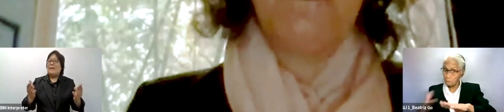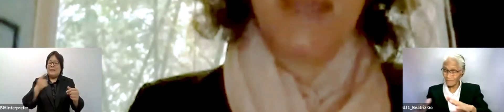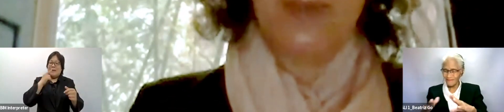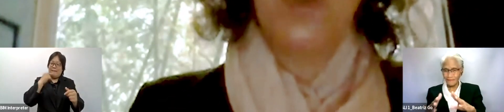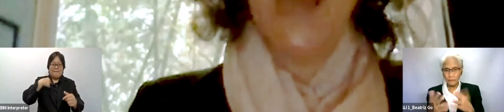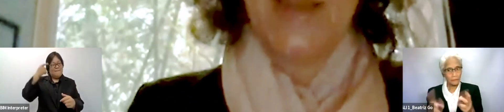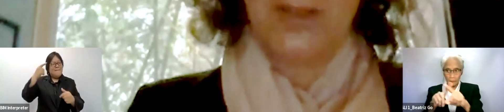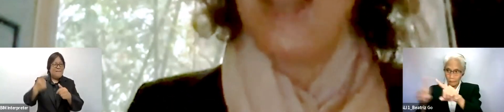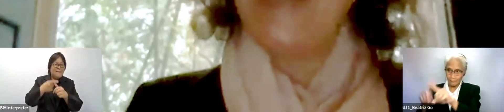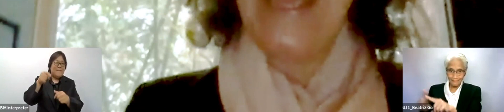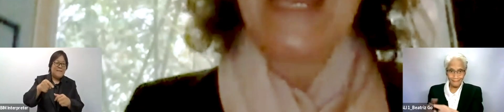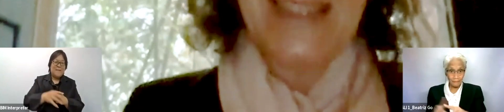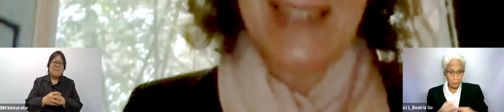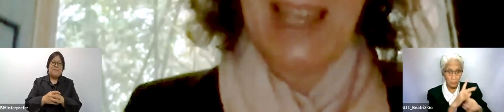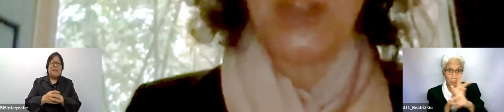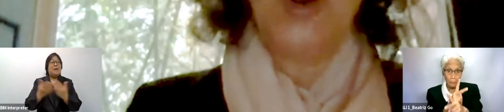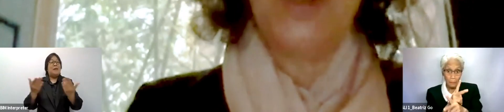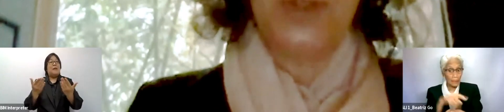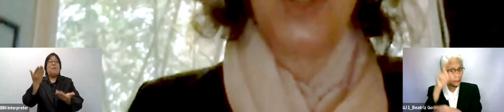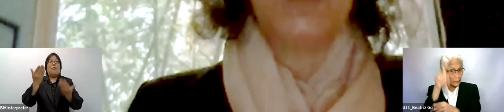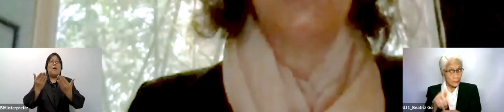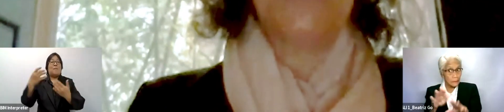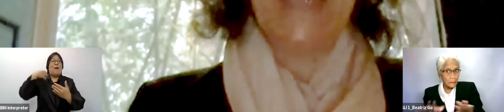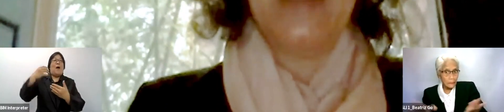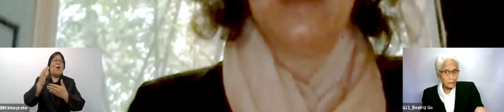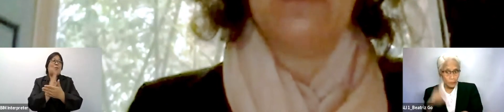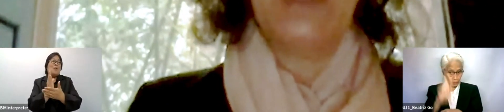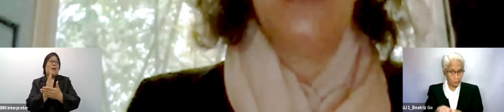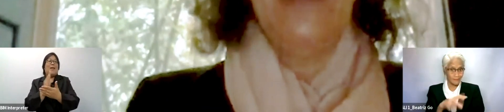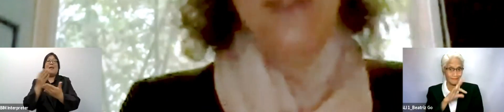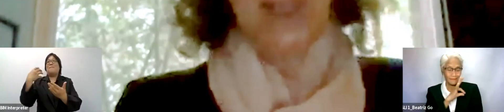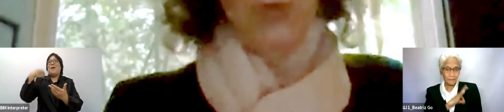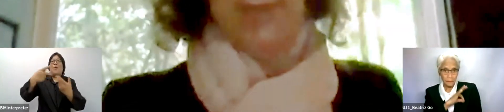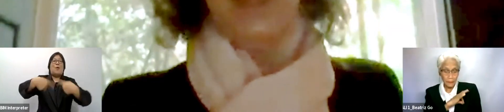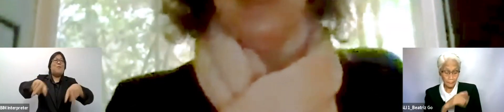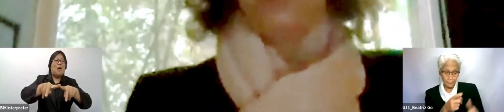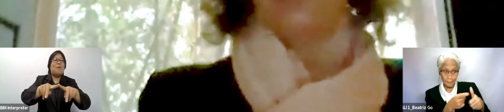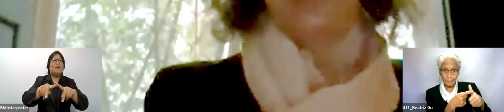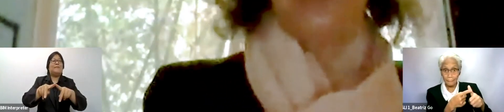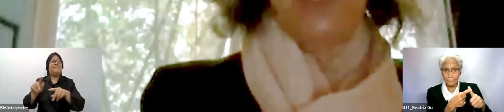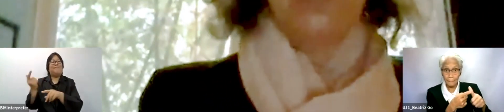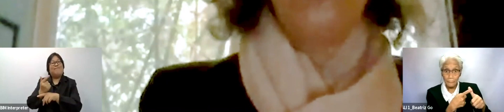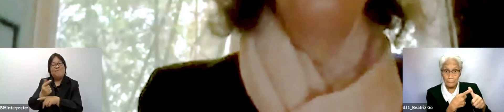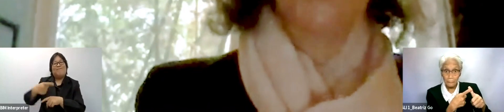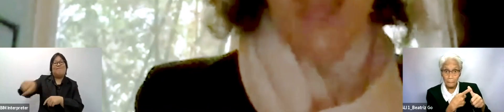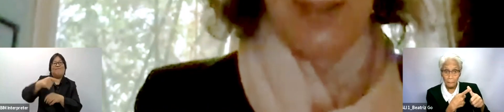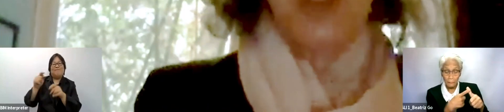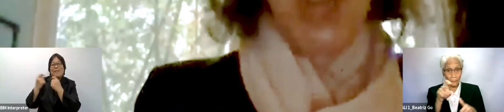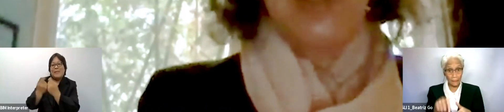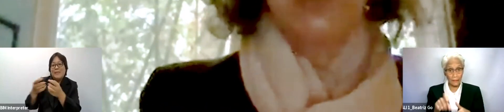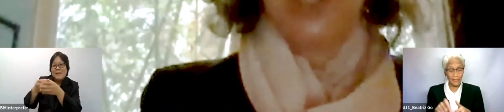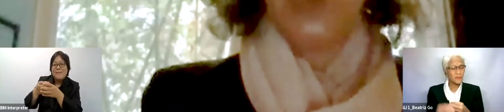not mixed with adults at any stage of the justice mechanism. Having rehabilitation centers and not